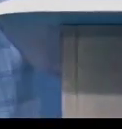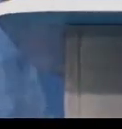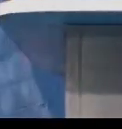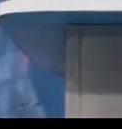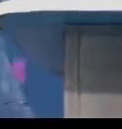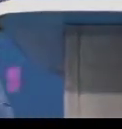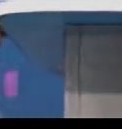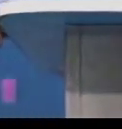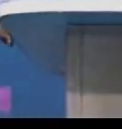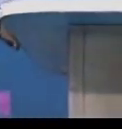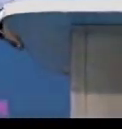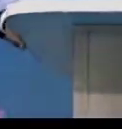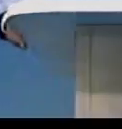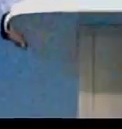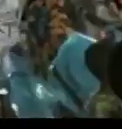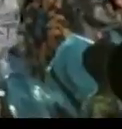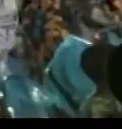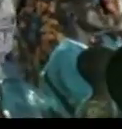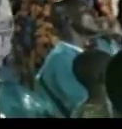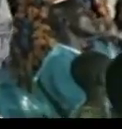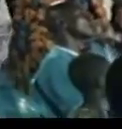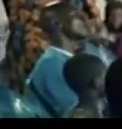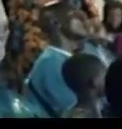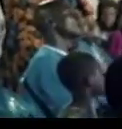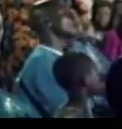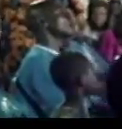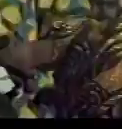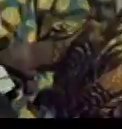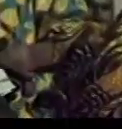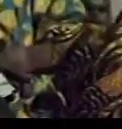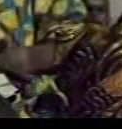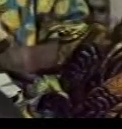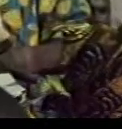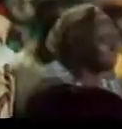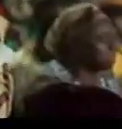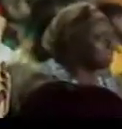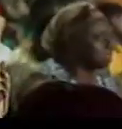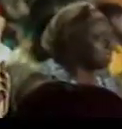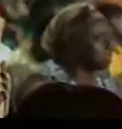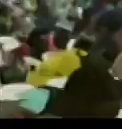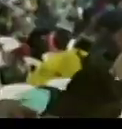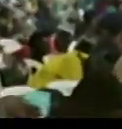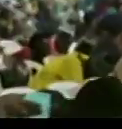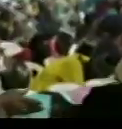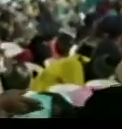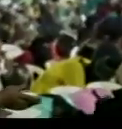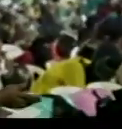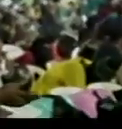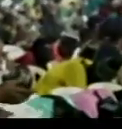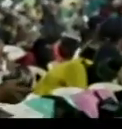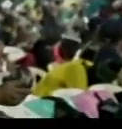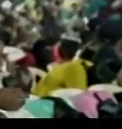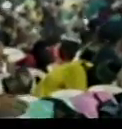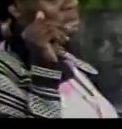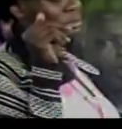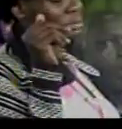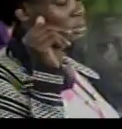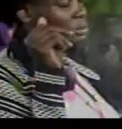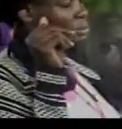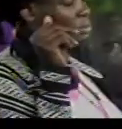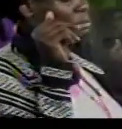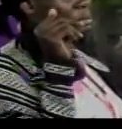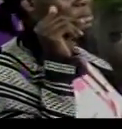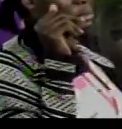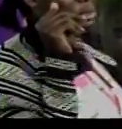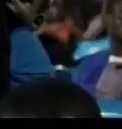Christ, all the guilt of your sin, he'll wipe away. The Lord will not allow you to